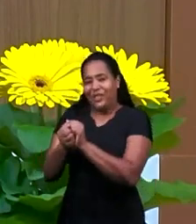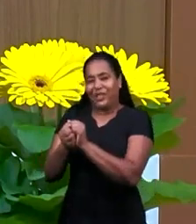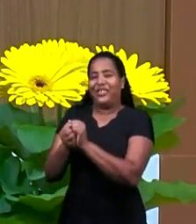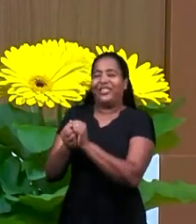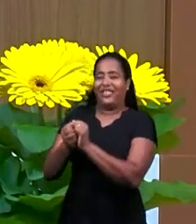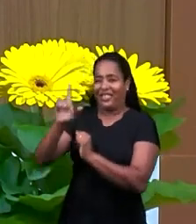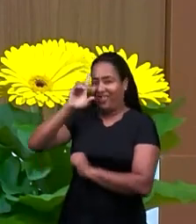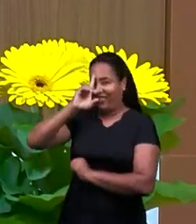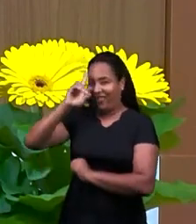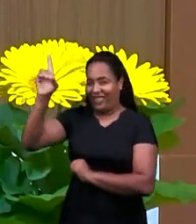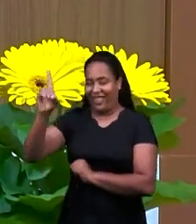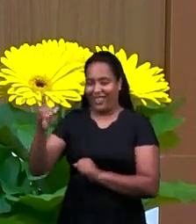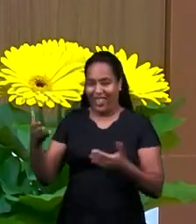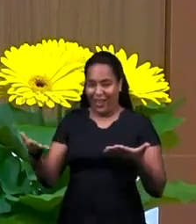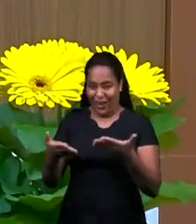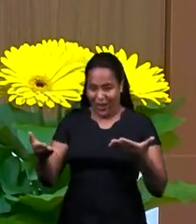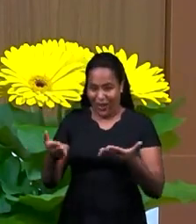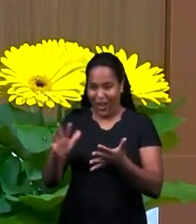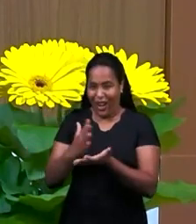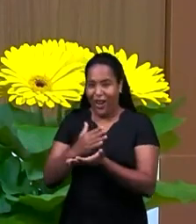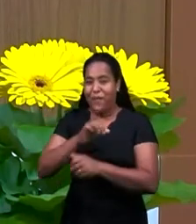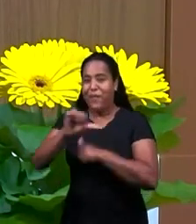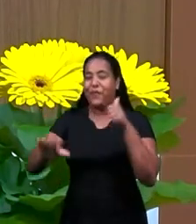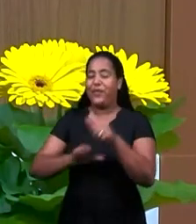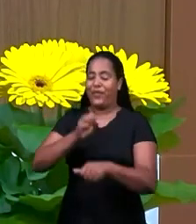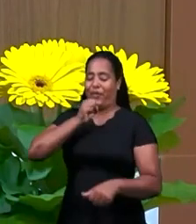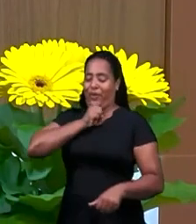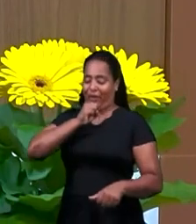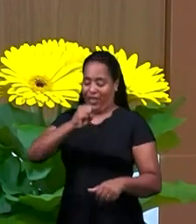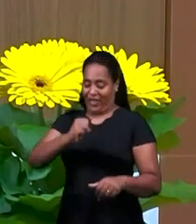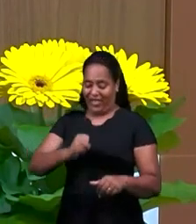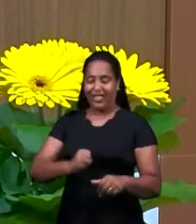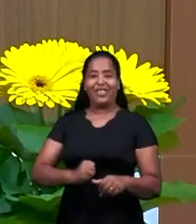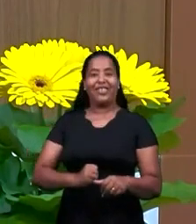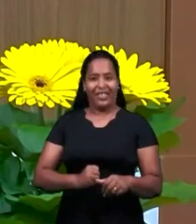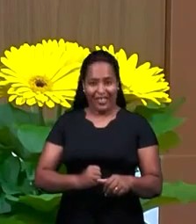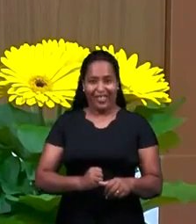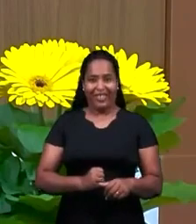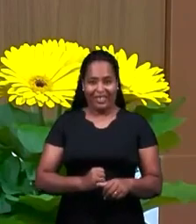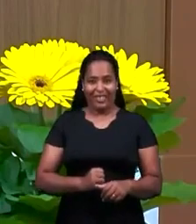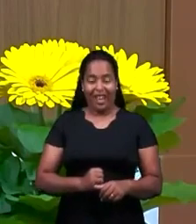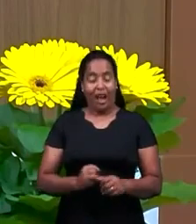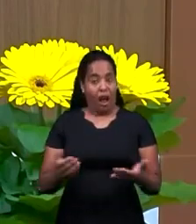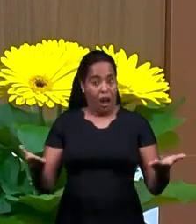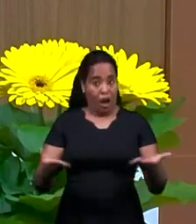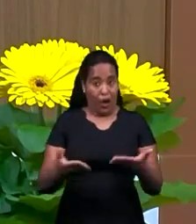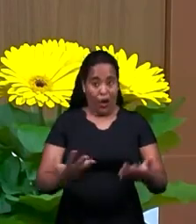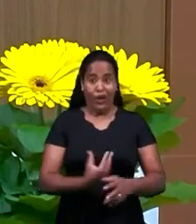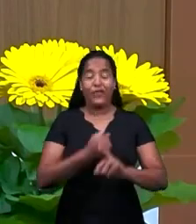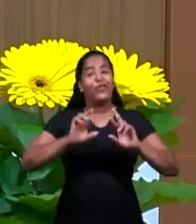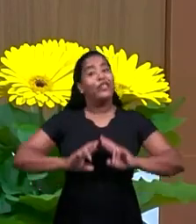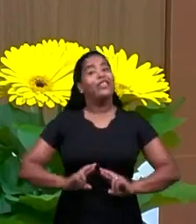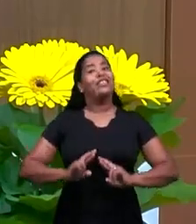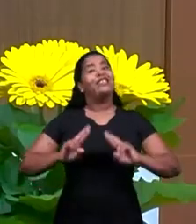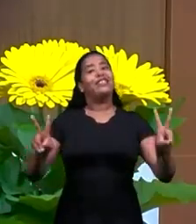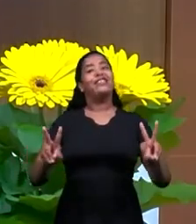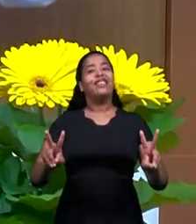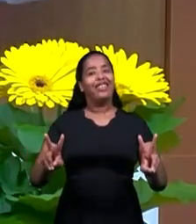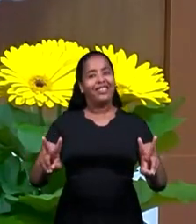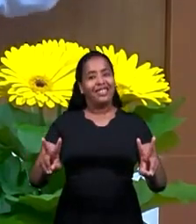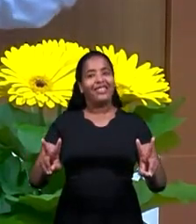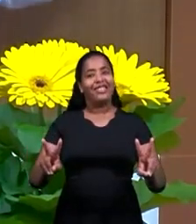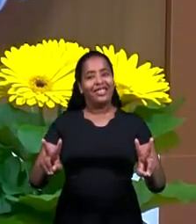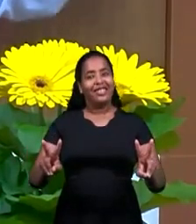enters God's intimacy. He becomes a priest. His priesthood is now different from